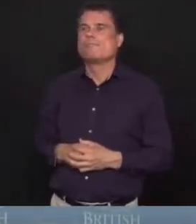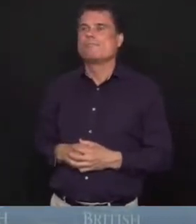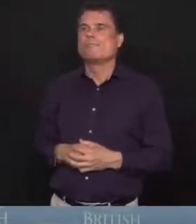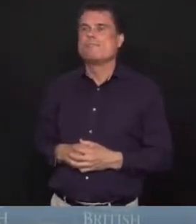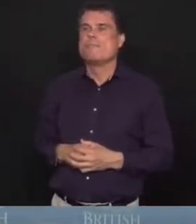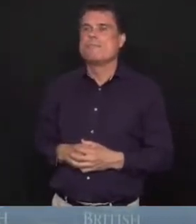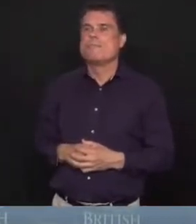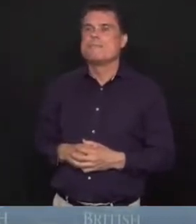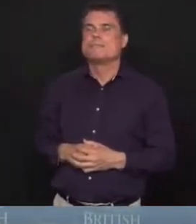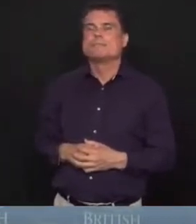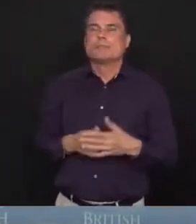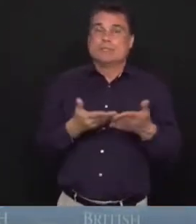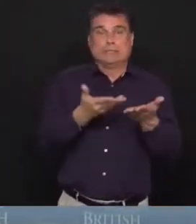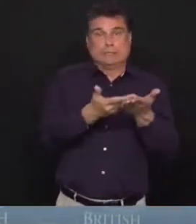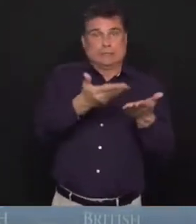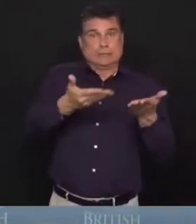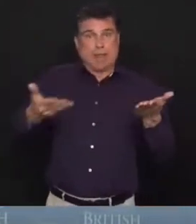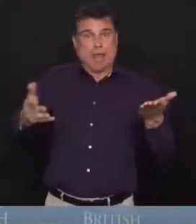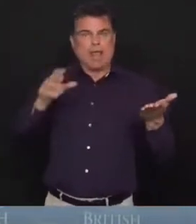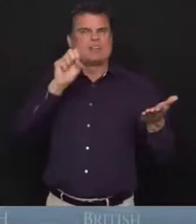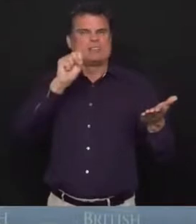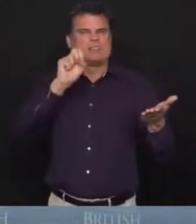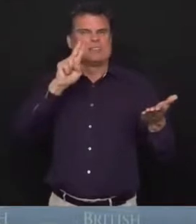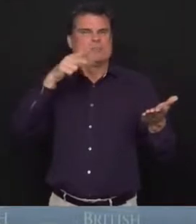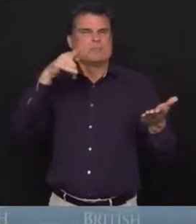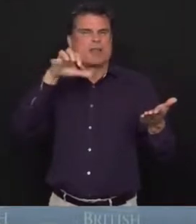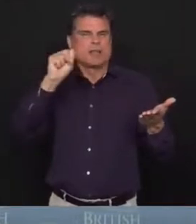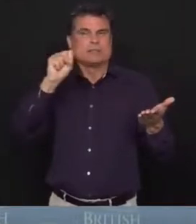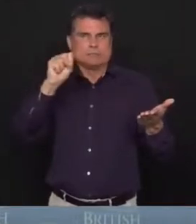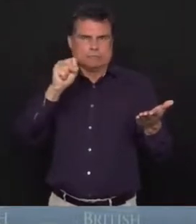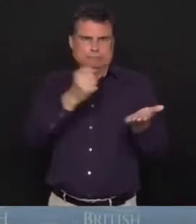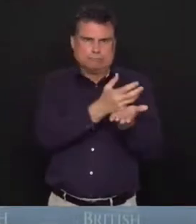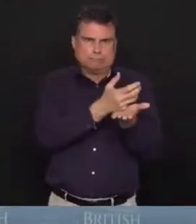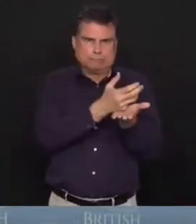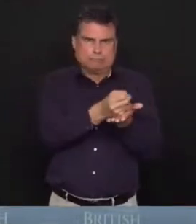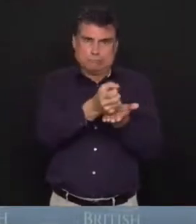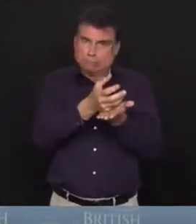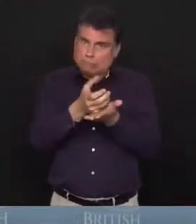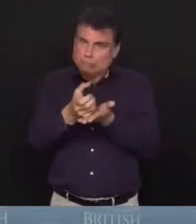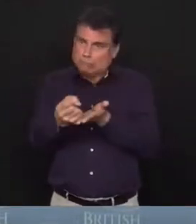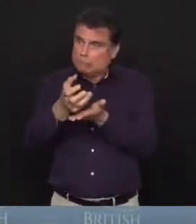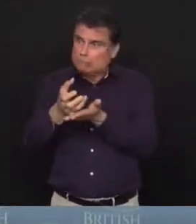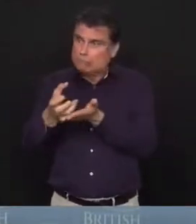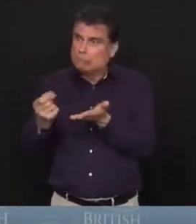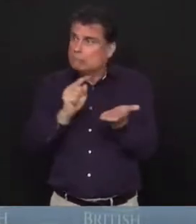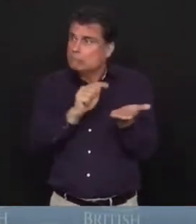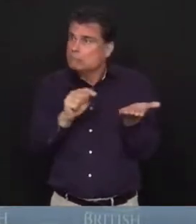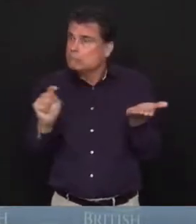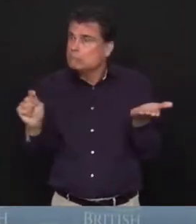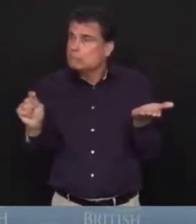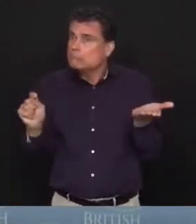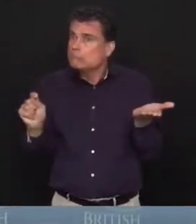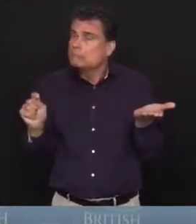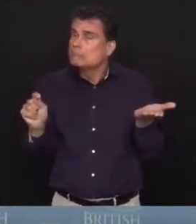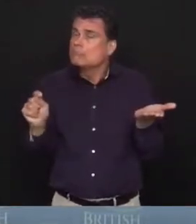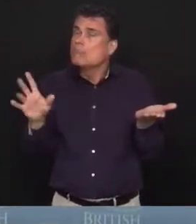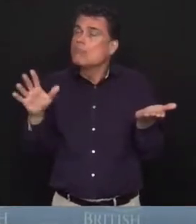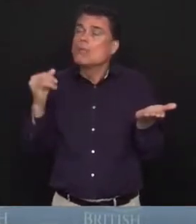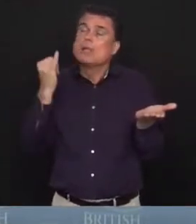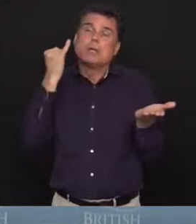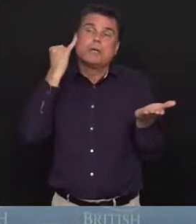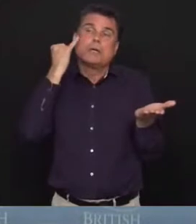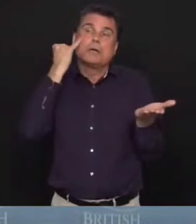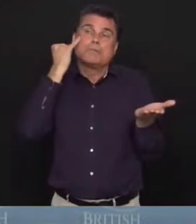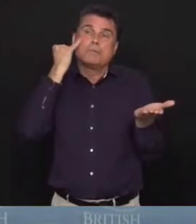becomes so low my question was with the similar to that but if supply of a material or item